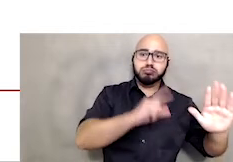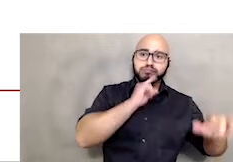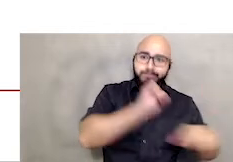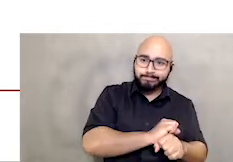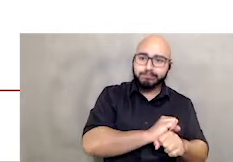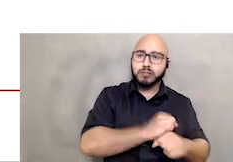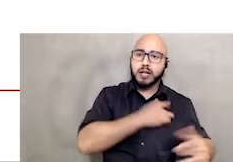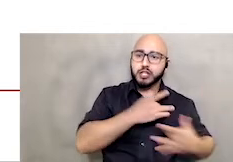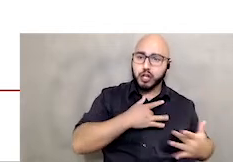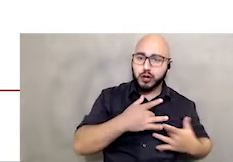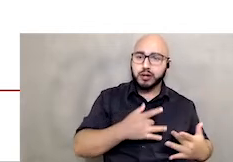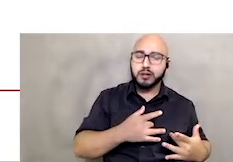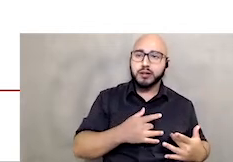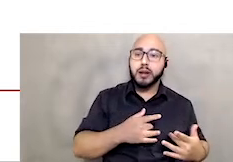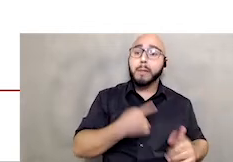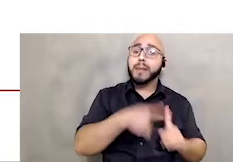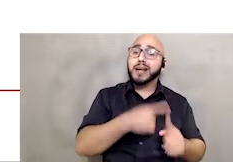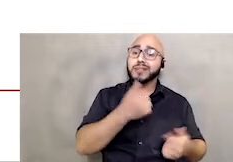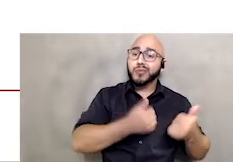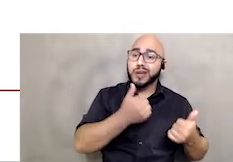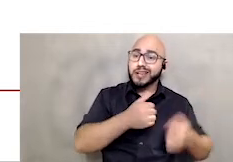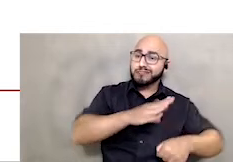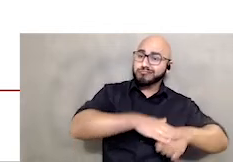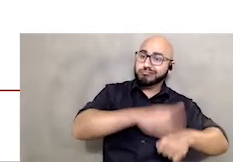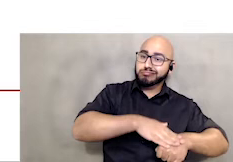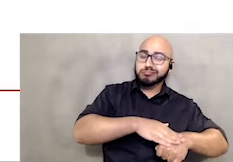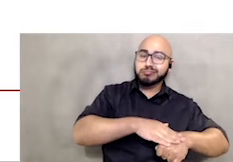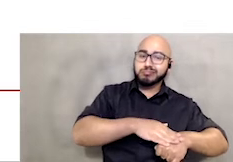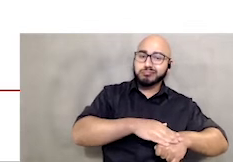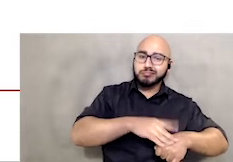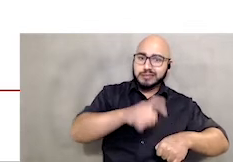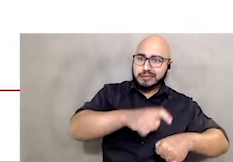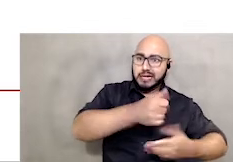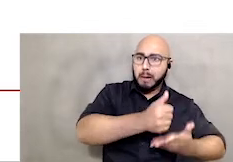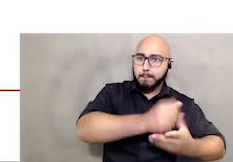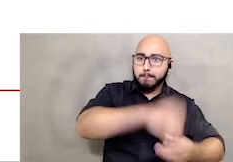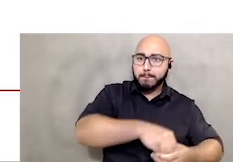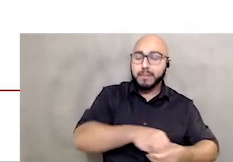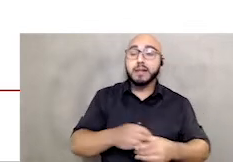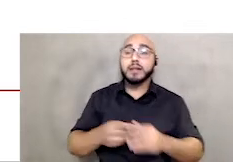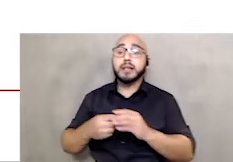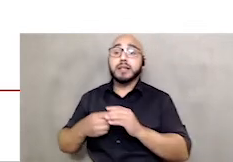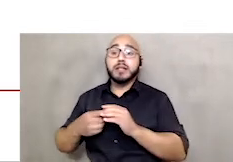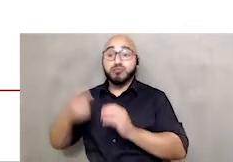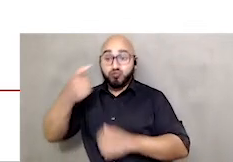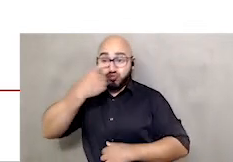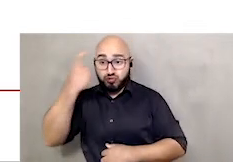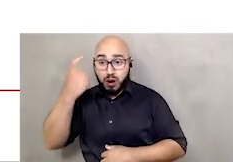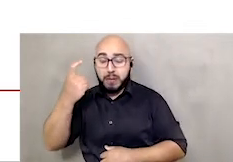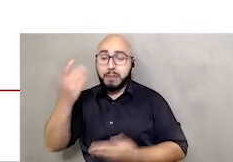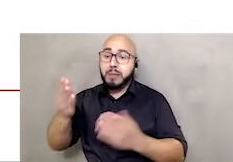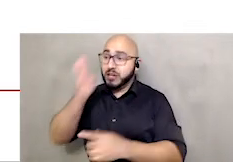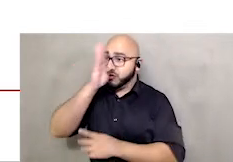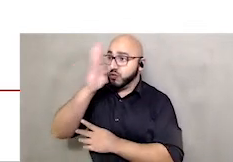legitimate concern and which symptoms warrant help. So, trauma may result from a direct